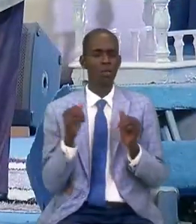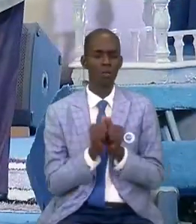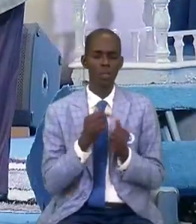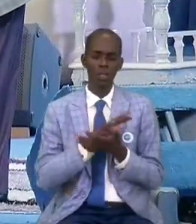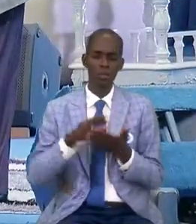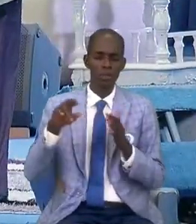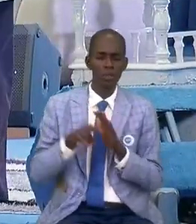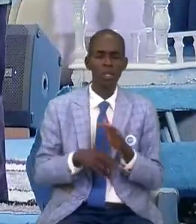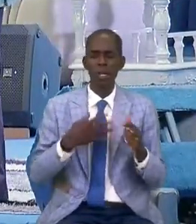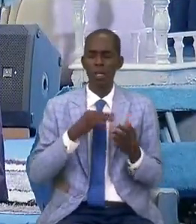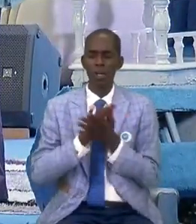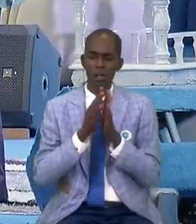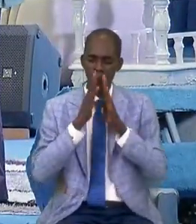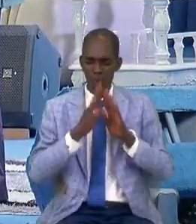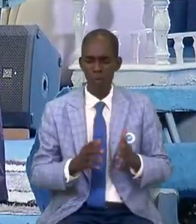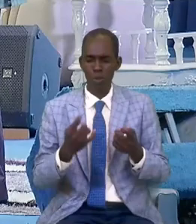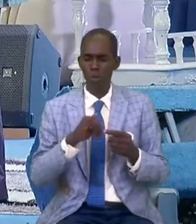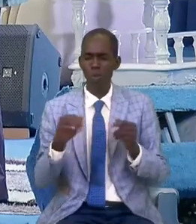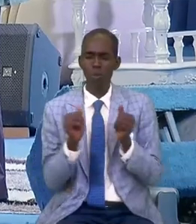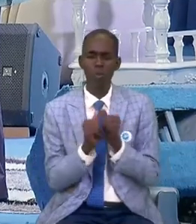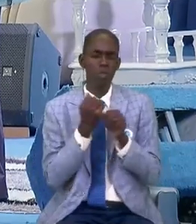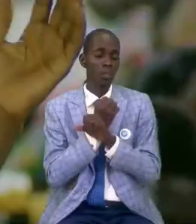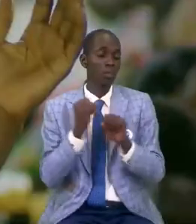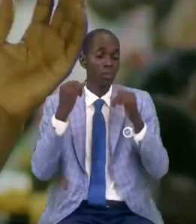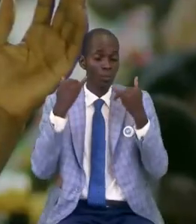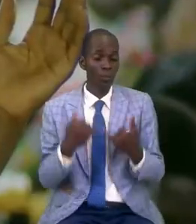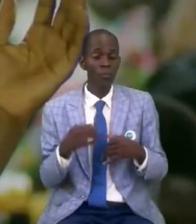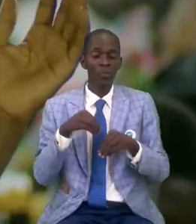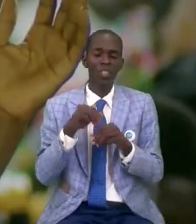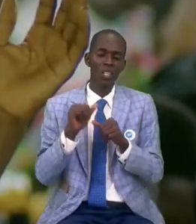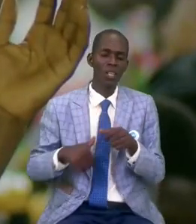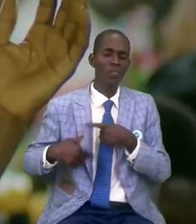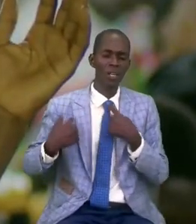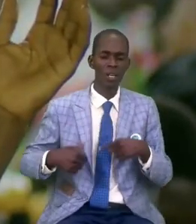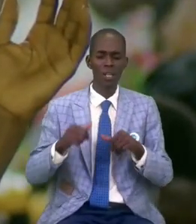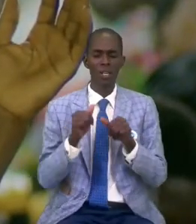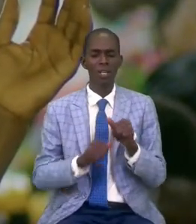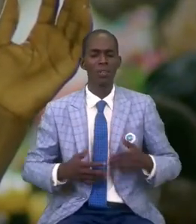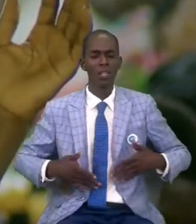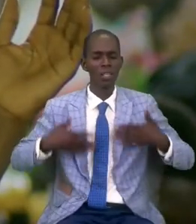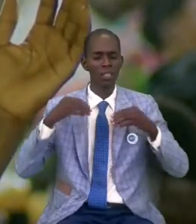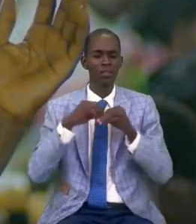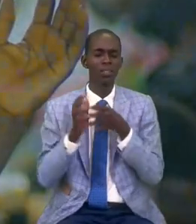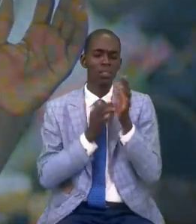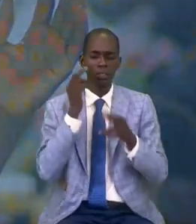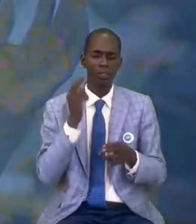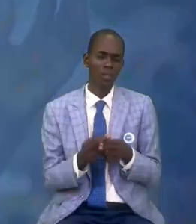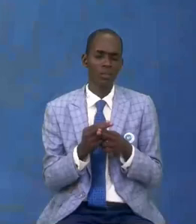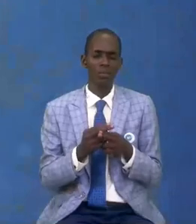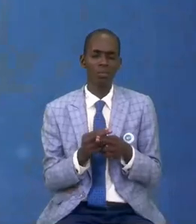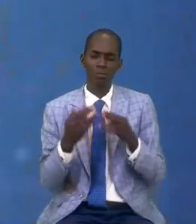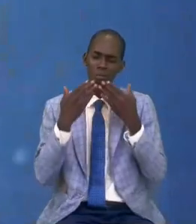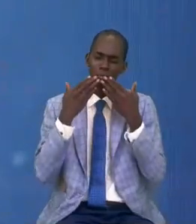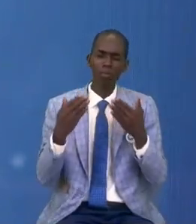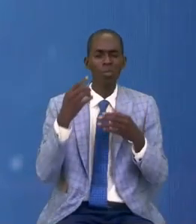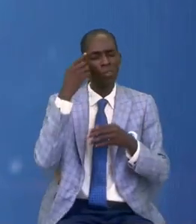every heart, every life, in Jesus' name. Thank you for the salvation. Thank you